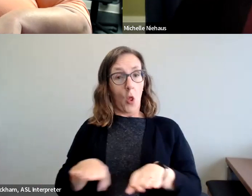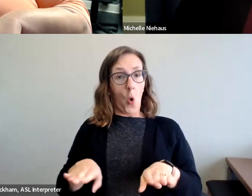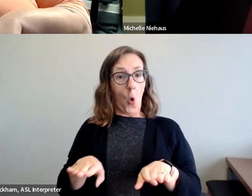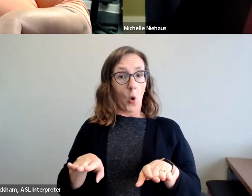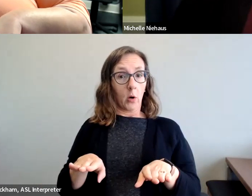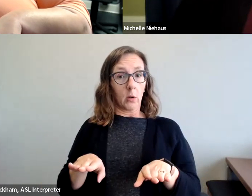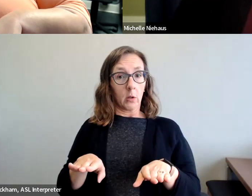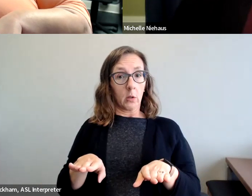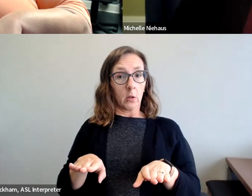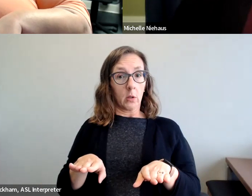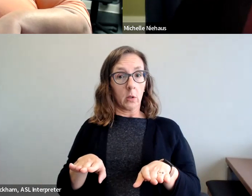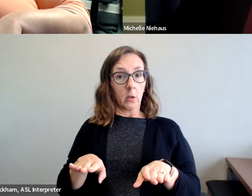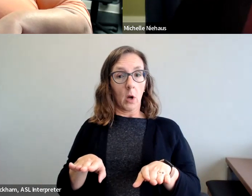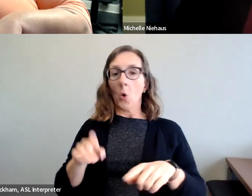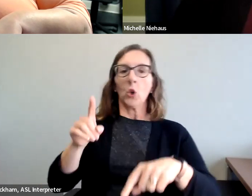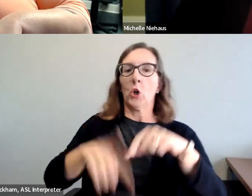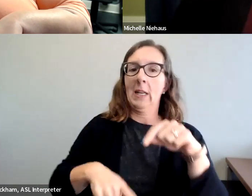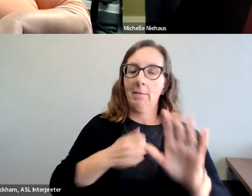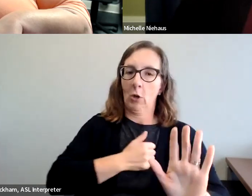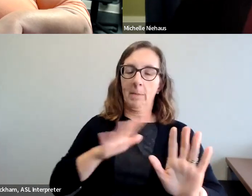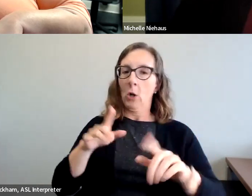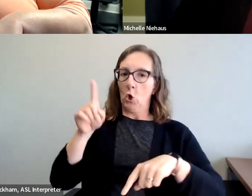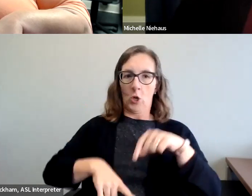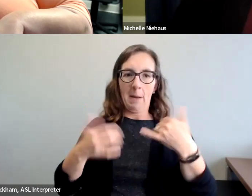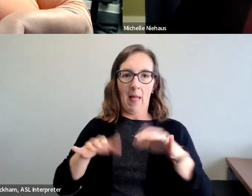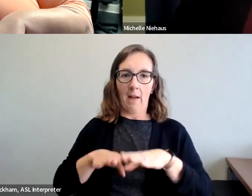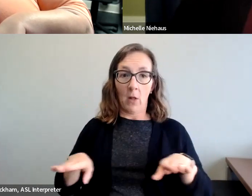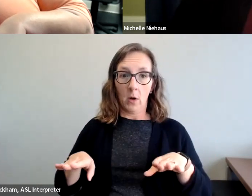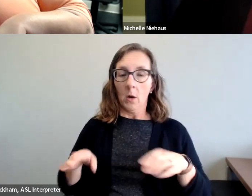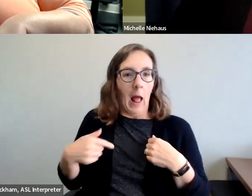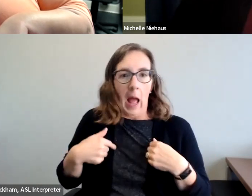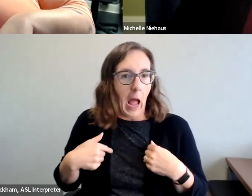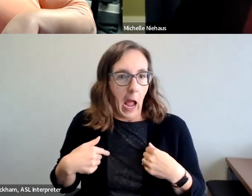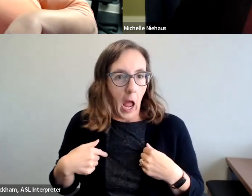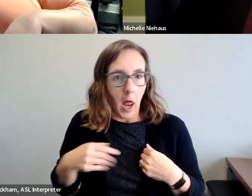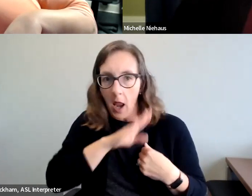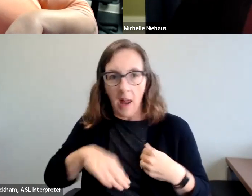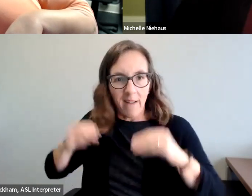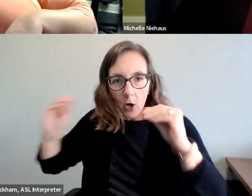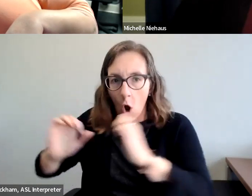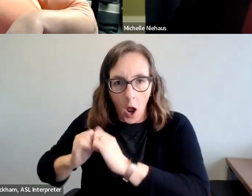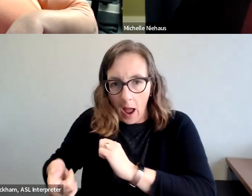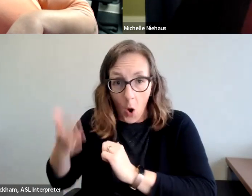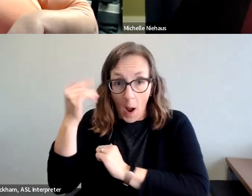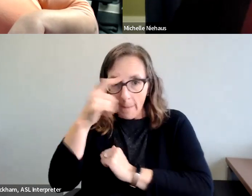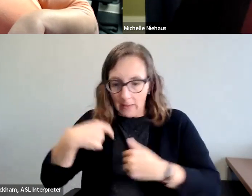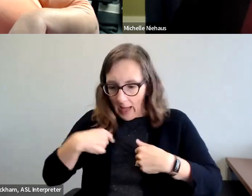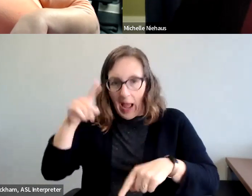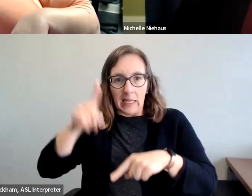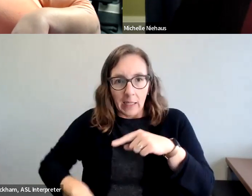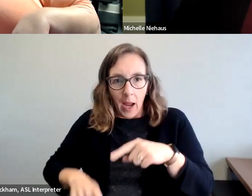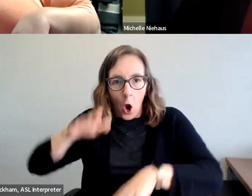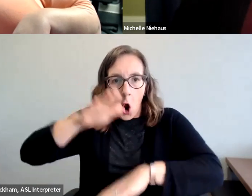Well, he was never taught to play on the floor because mommy can't get to the floor. And I literally had to tell people